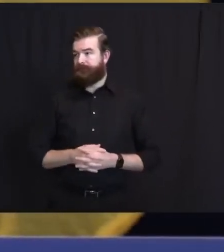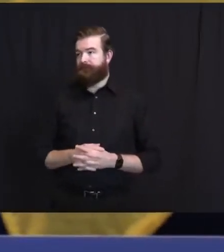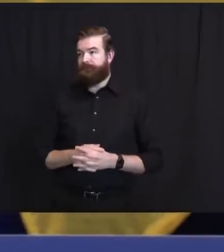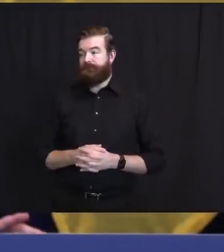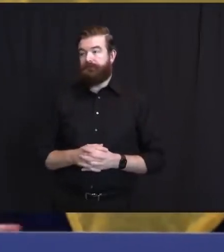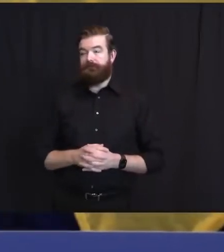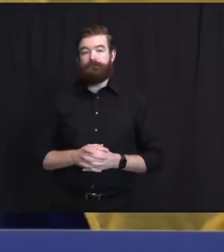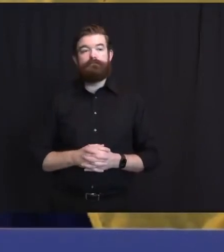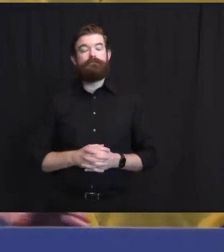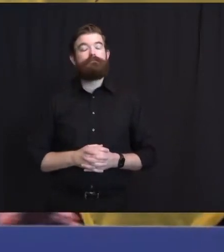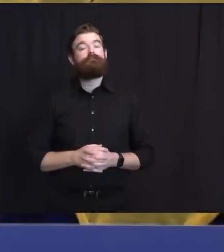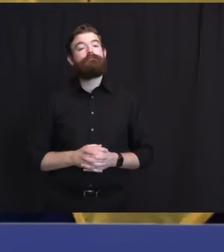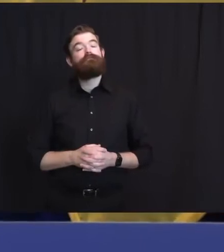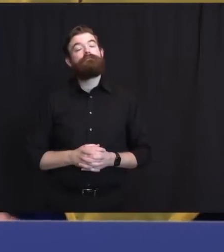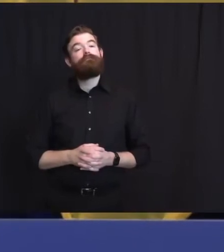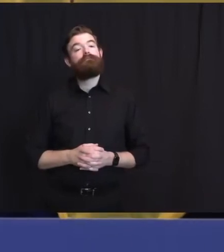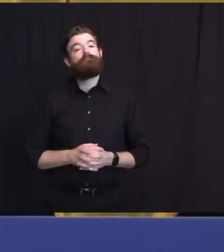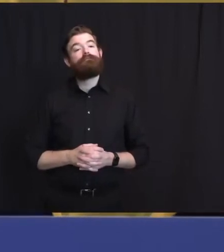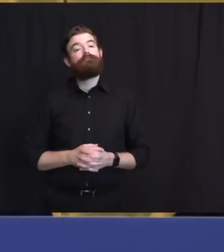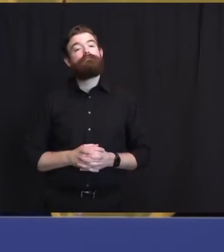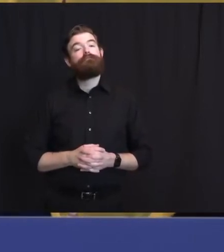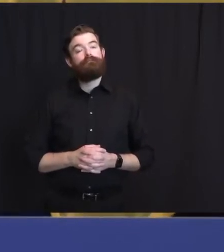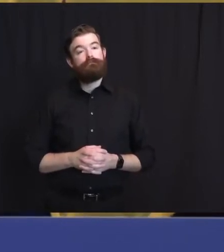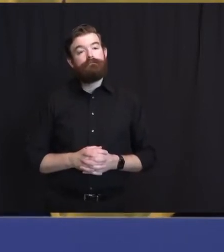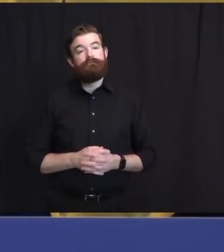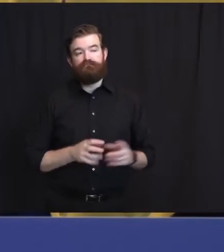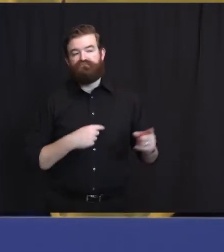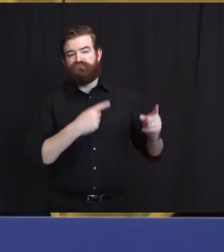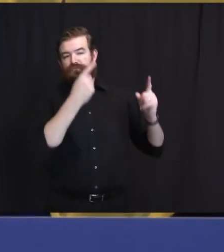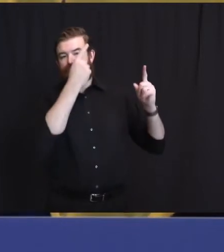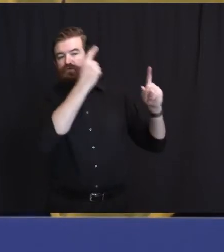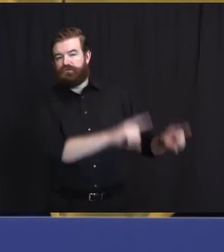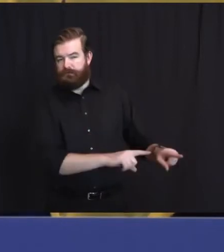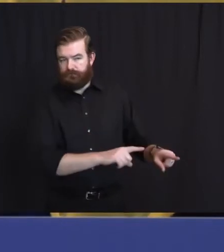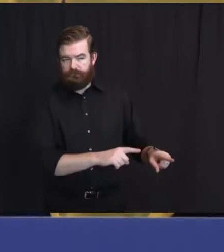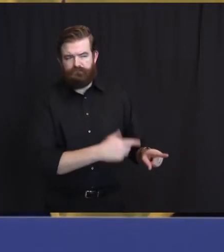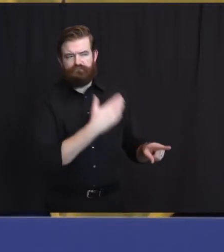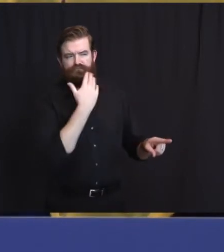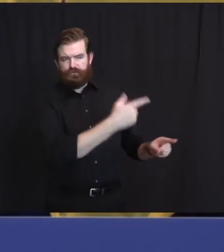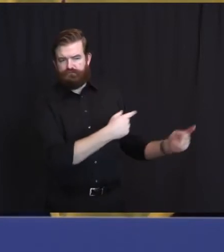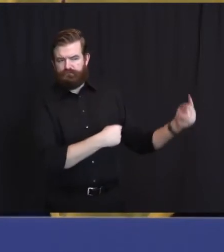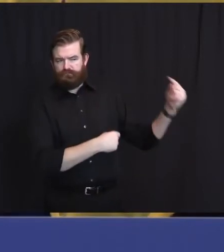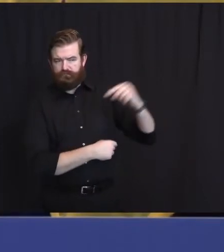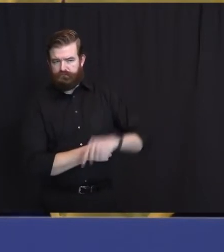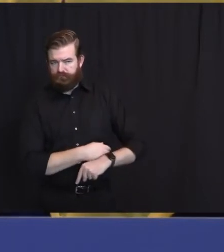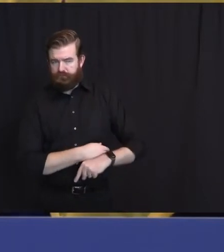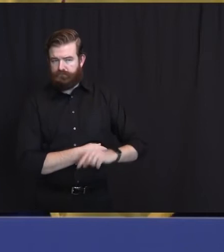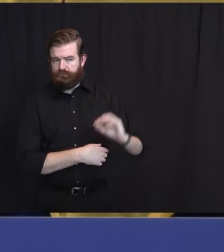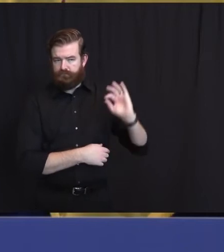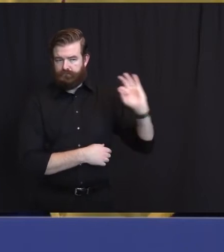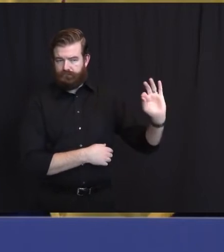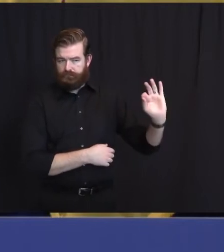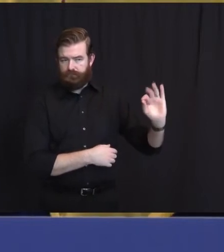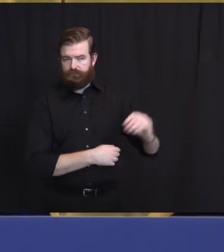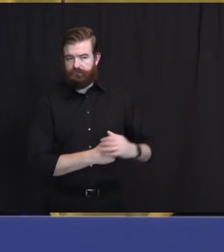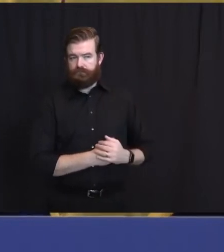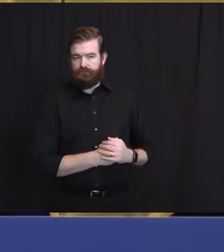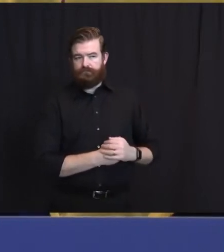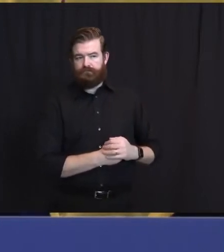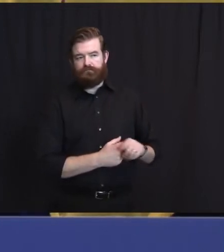I said it, you said it, I want to triply underscore. First of all, it's great to have you here, and great to have you at the helm of the Department of